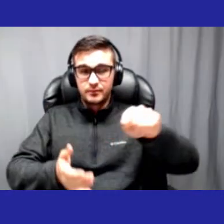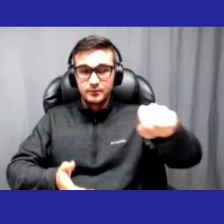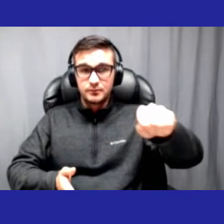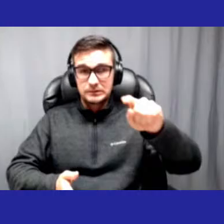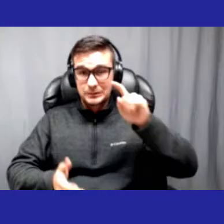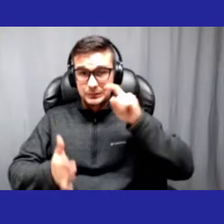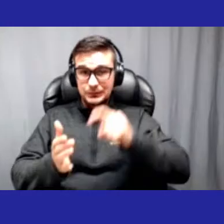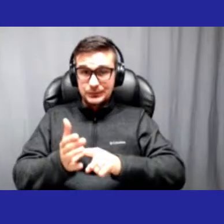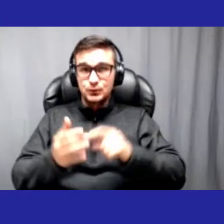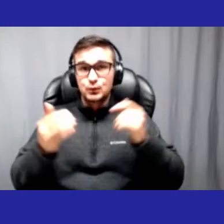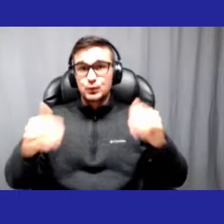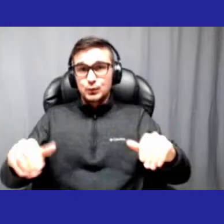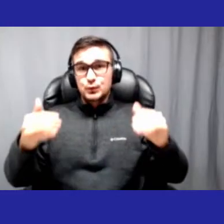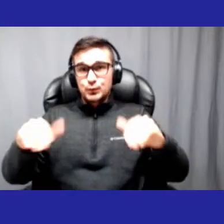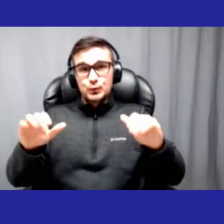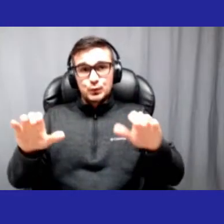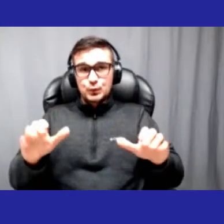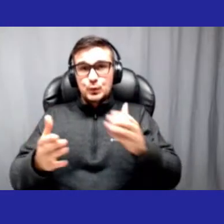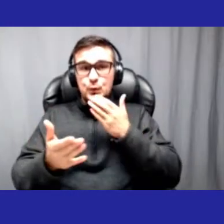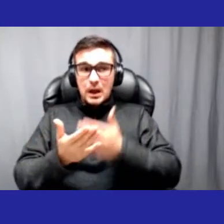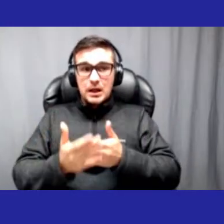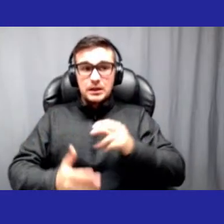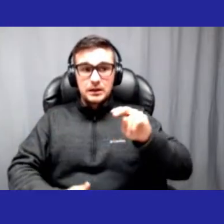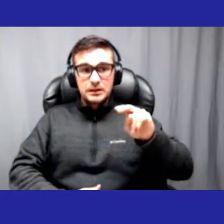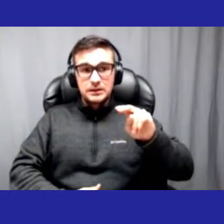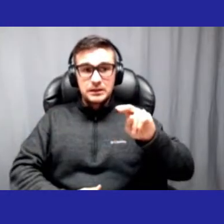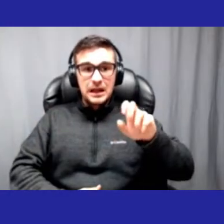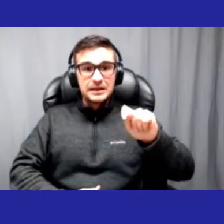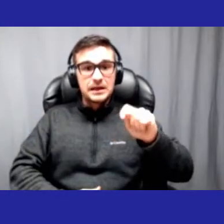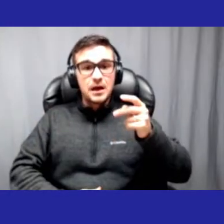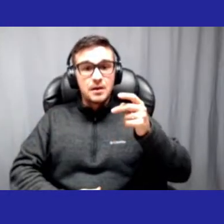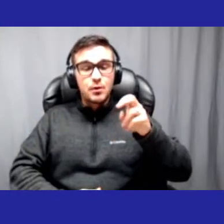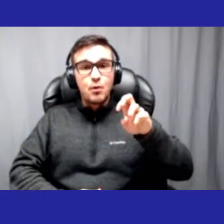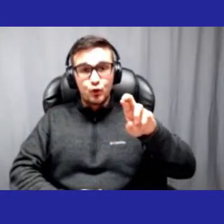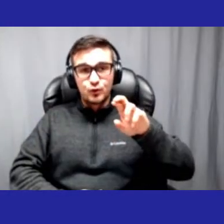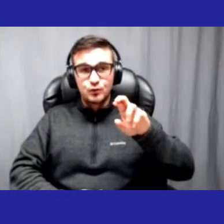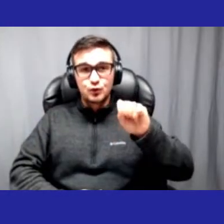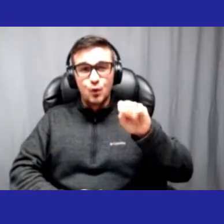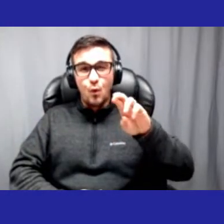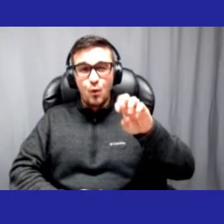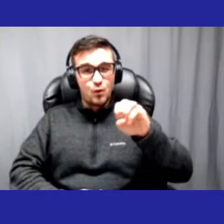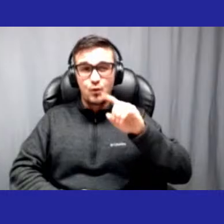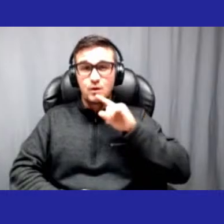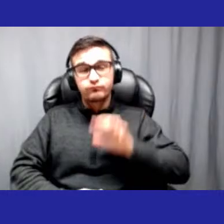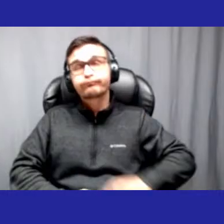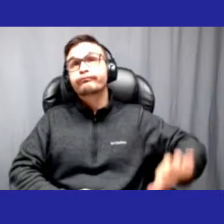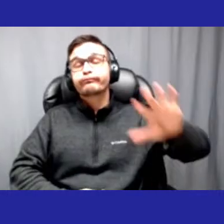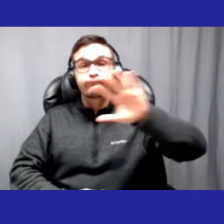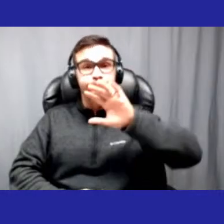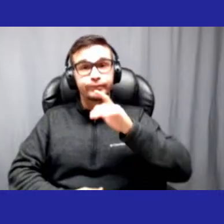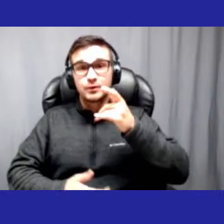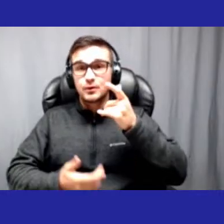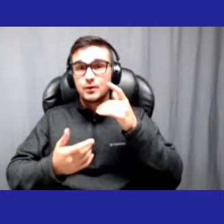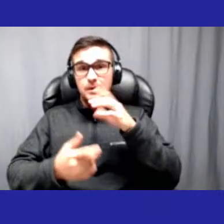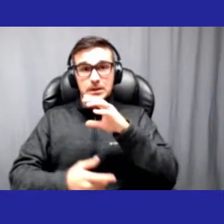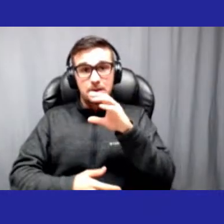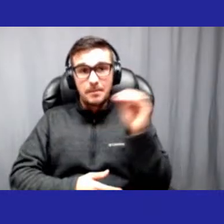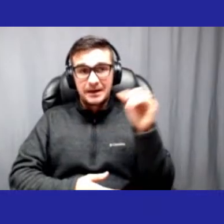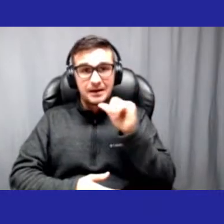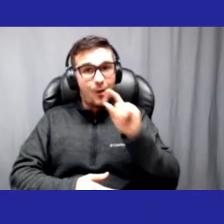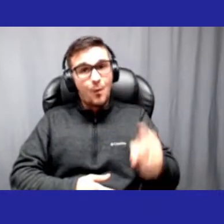well on Net Promoter Score across the board, across the entire company, not just the call center. We are